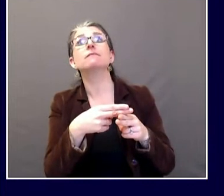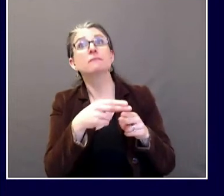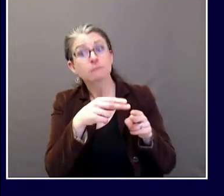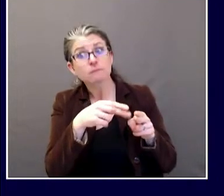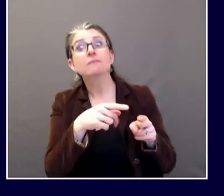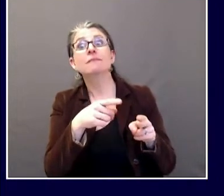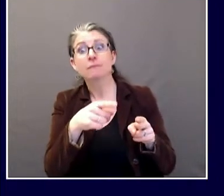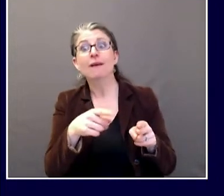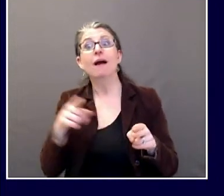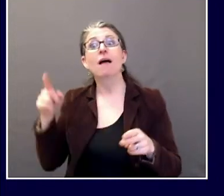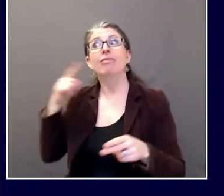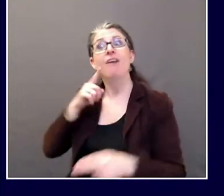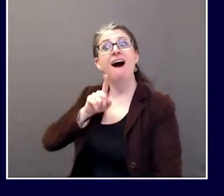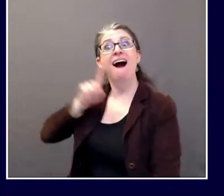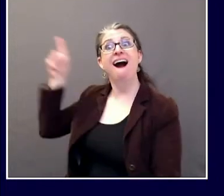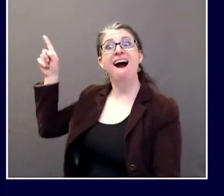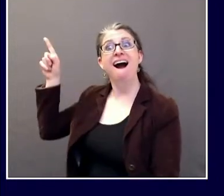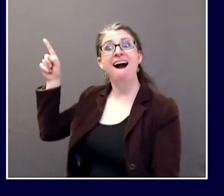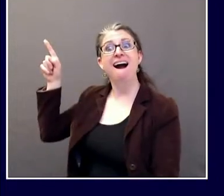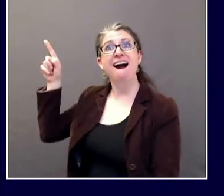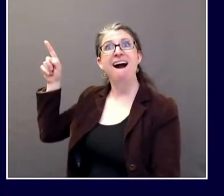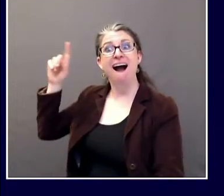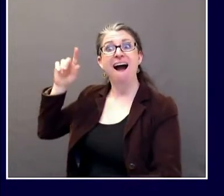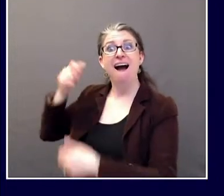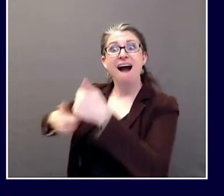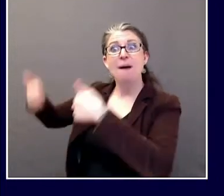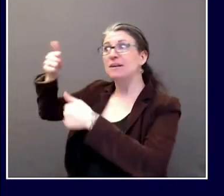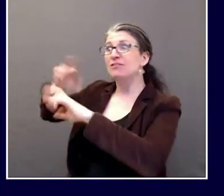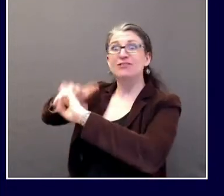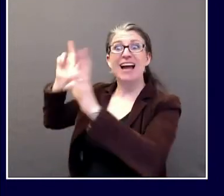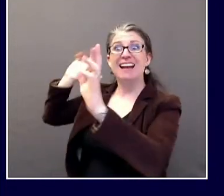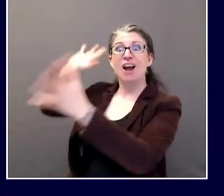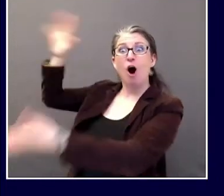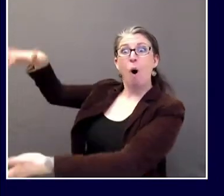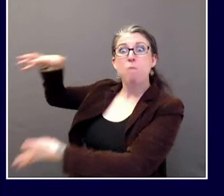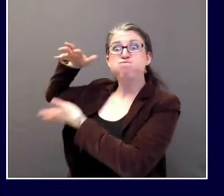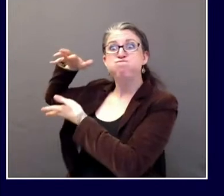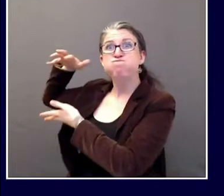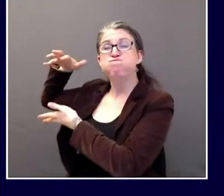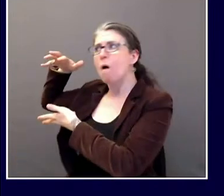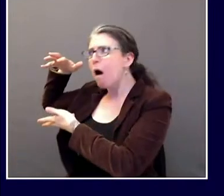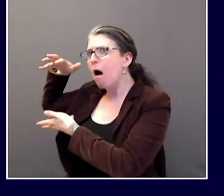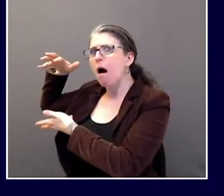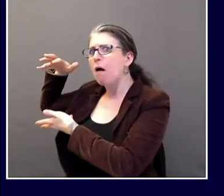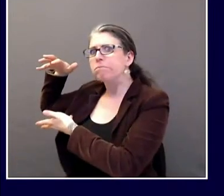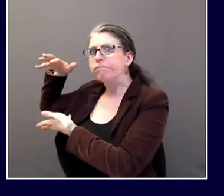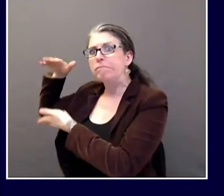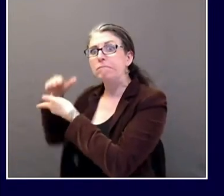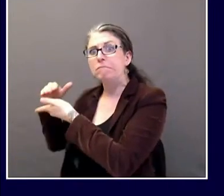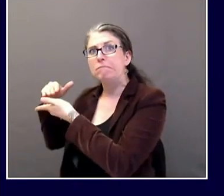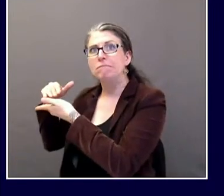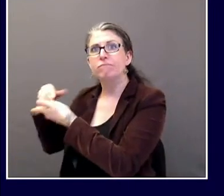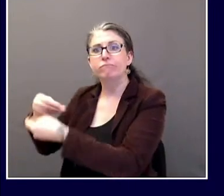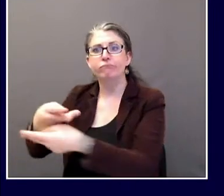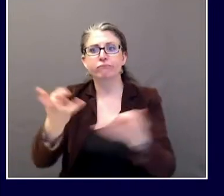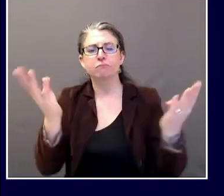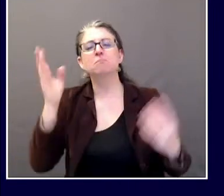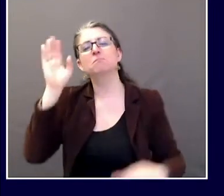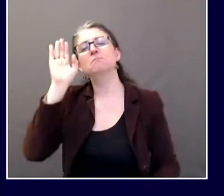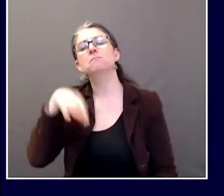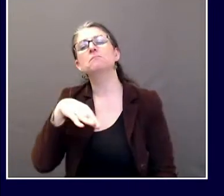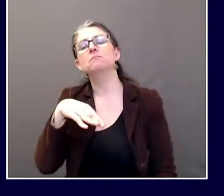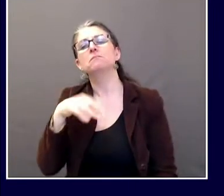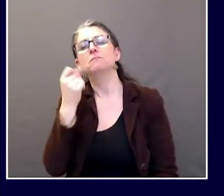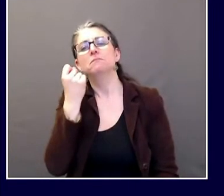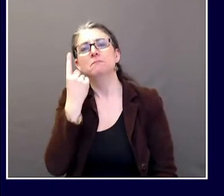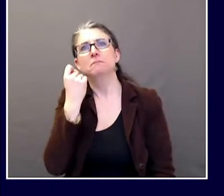the process of making the vaccine and how long it could be before that there might be more available in the United States?